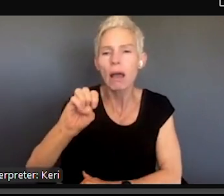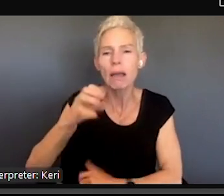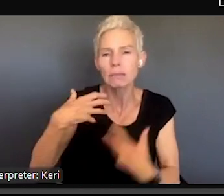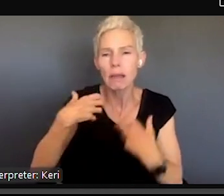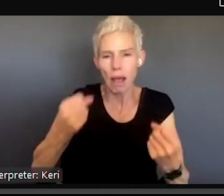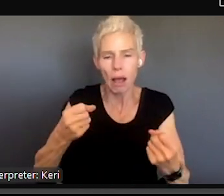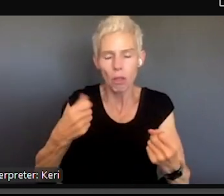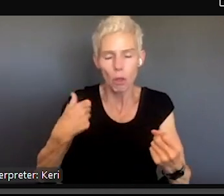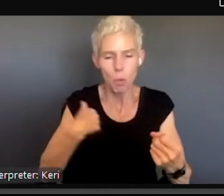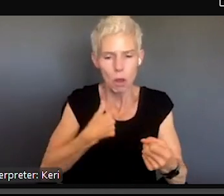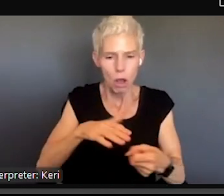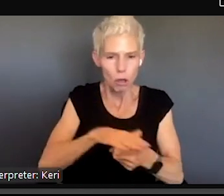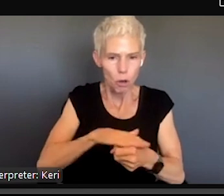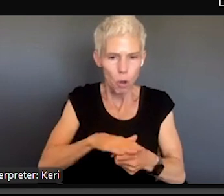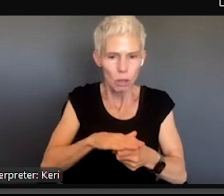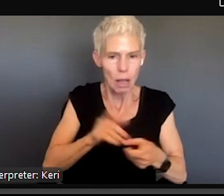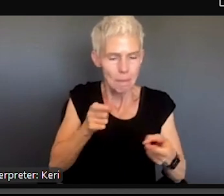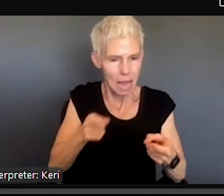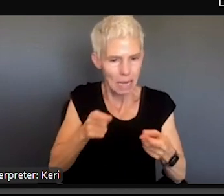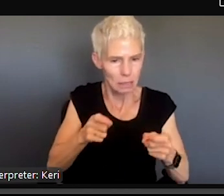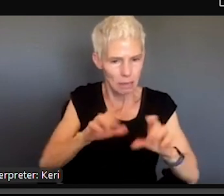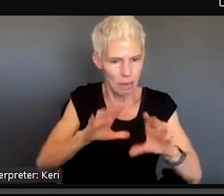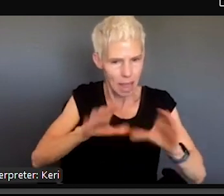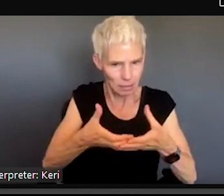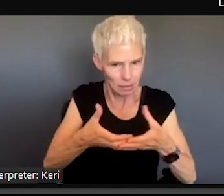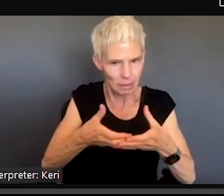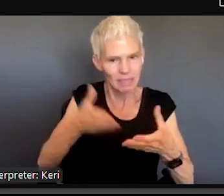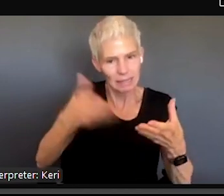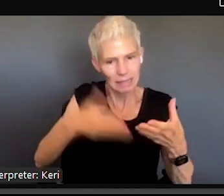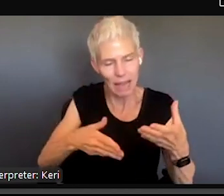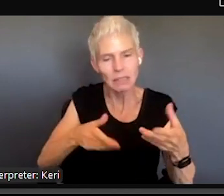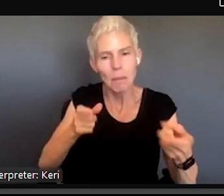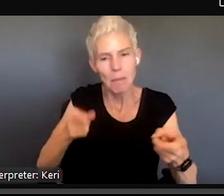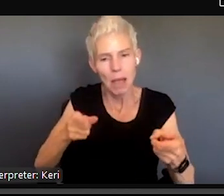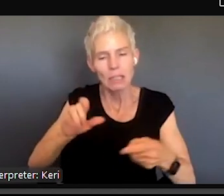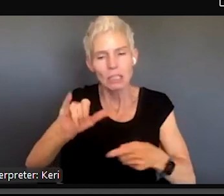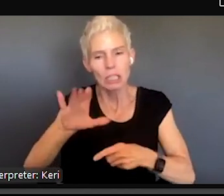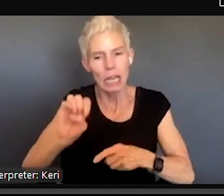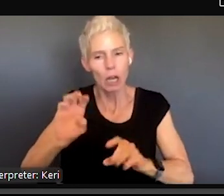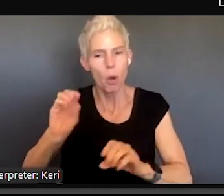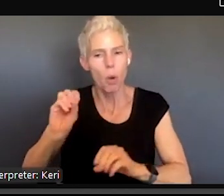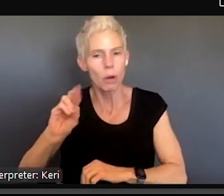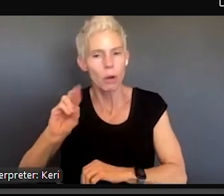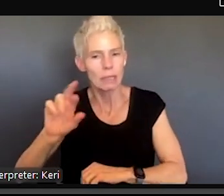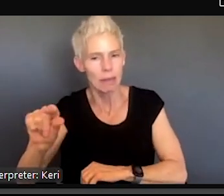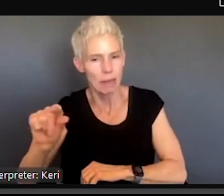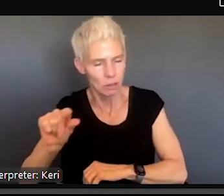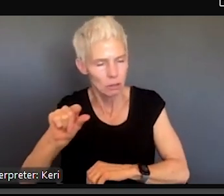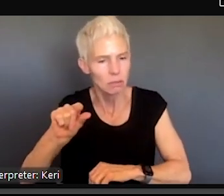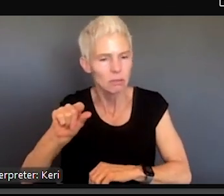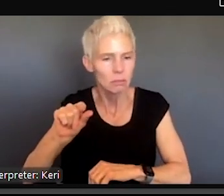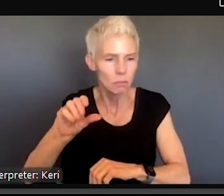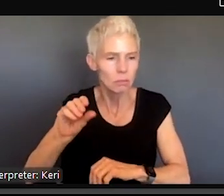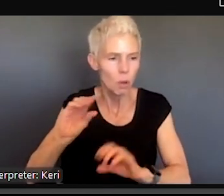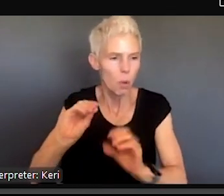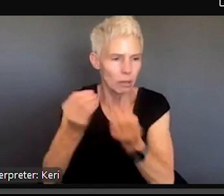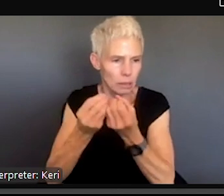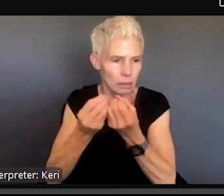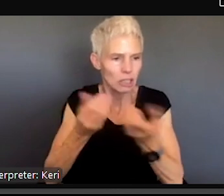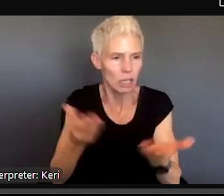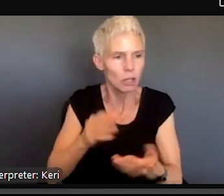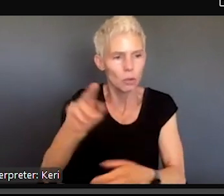are a local management entity / managed care organization in North Carolina. We